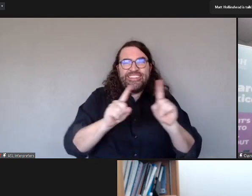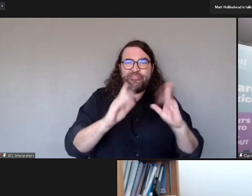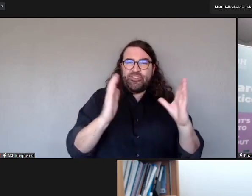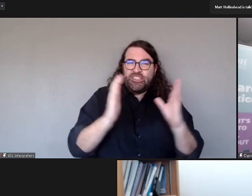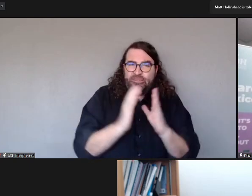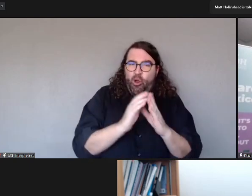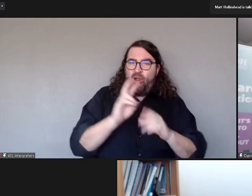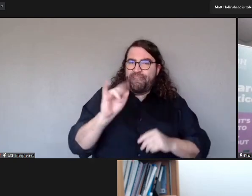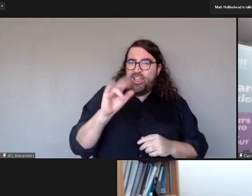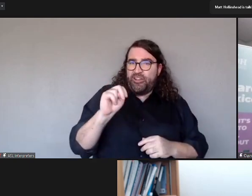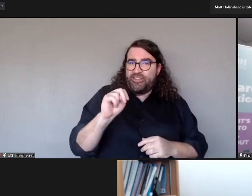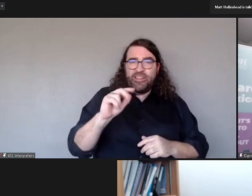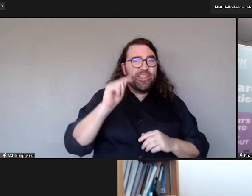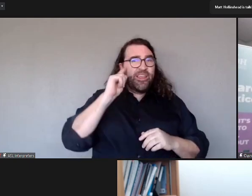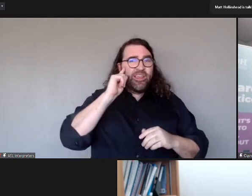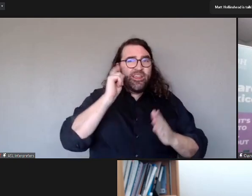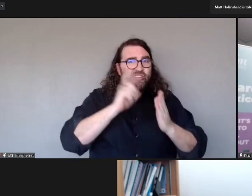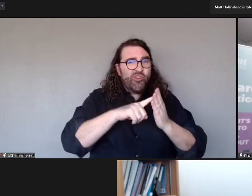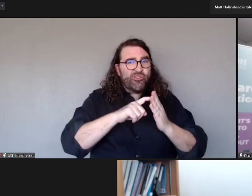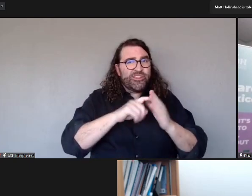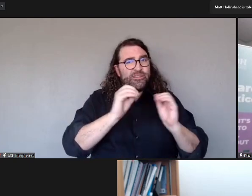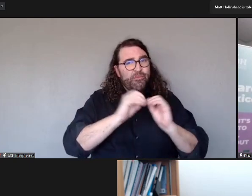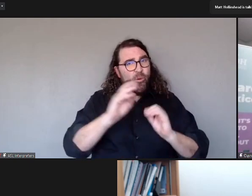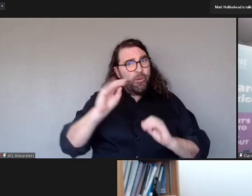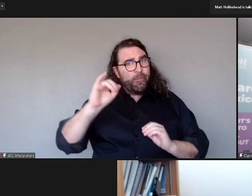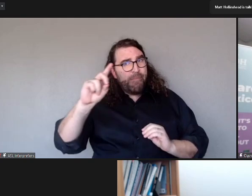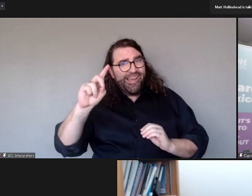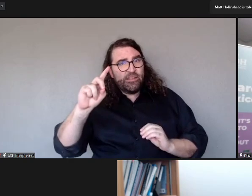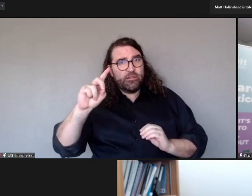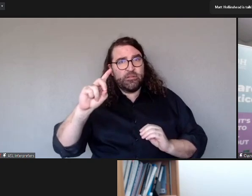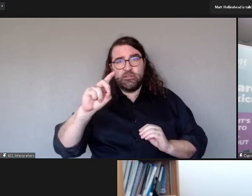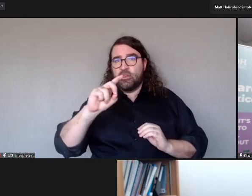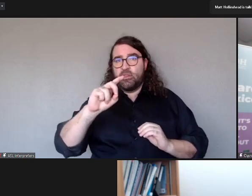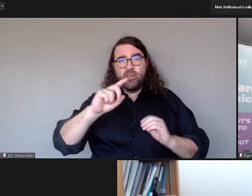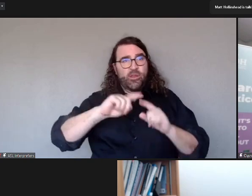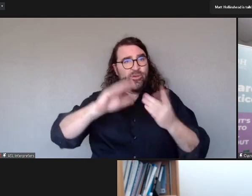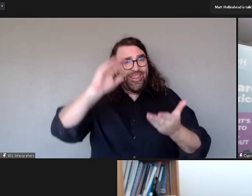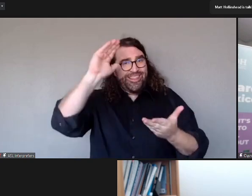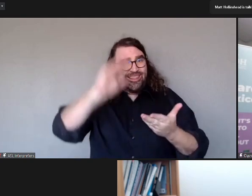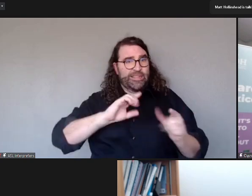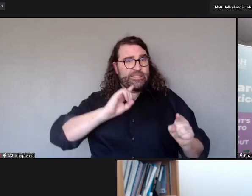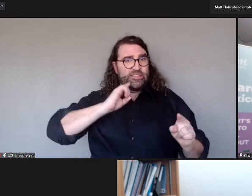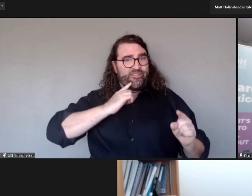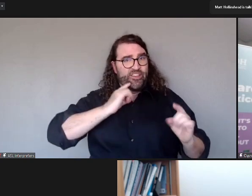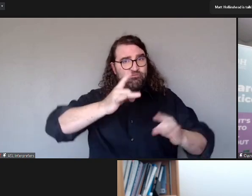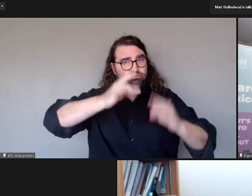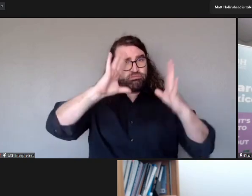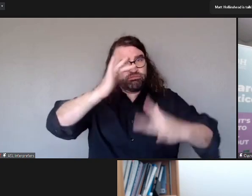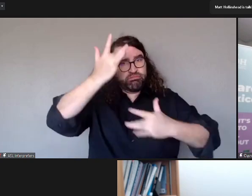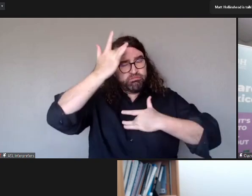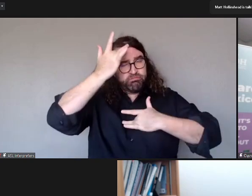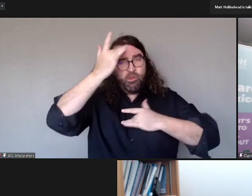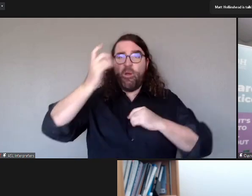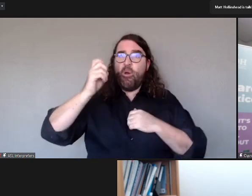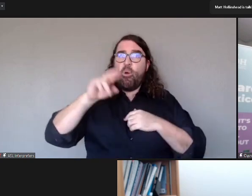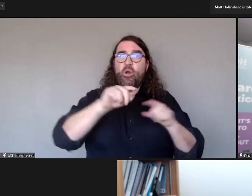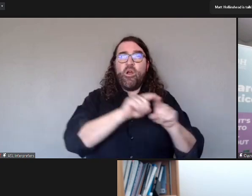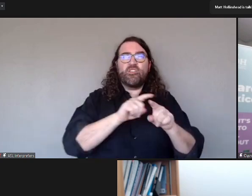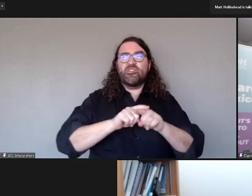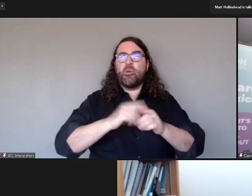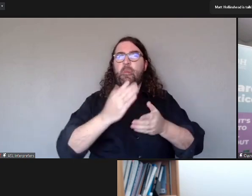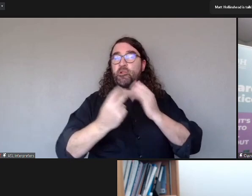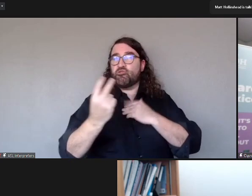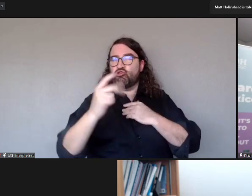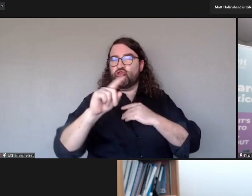at all? Those milder cases with less severe symptoms? And also kind of a two-part